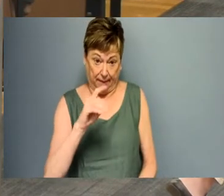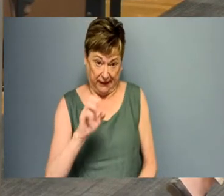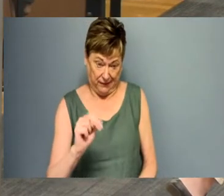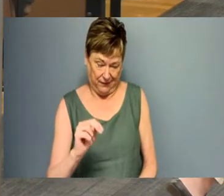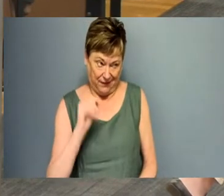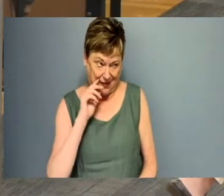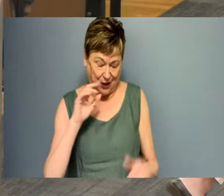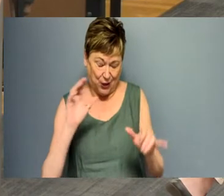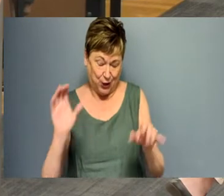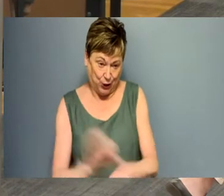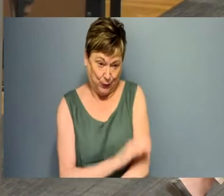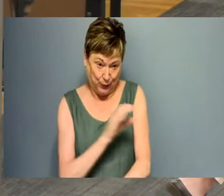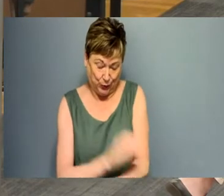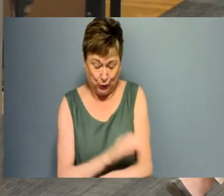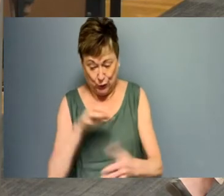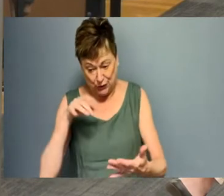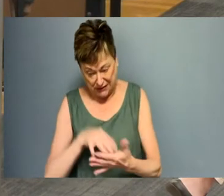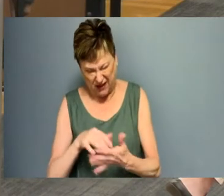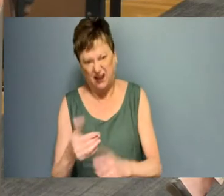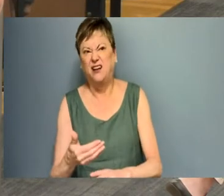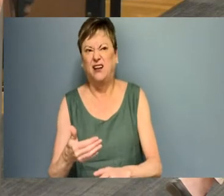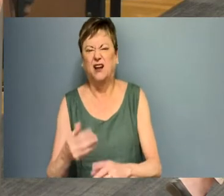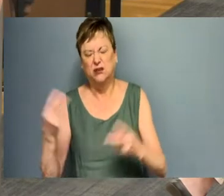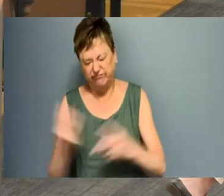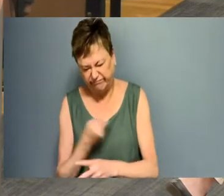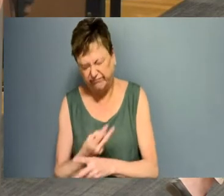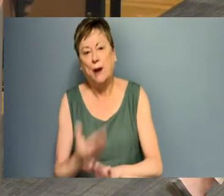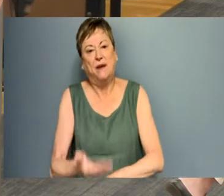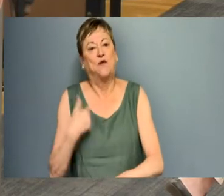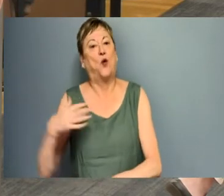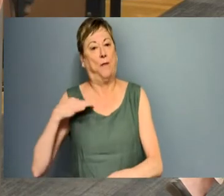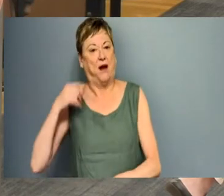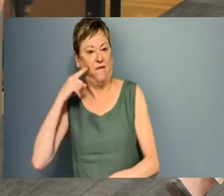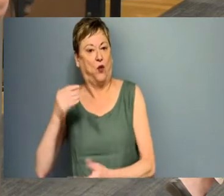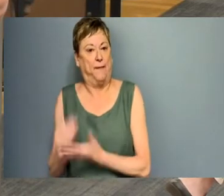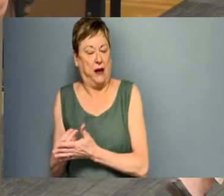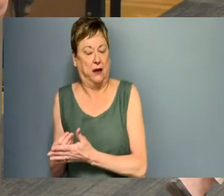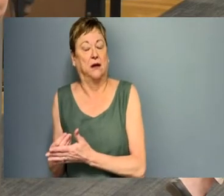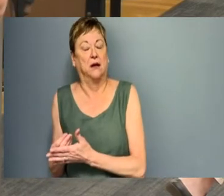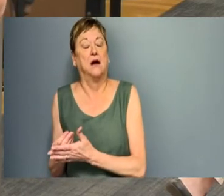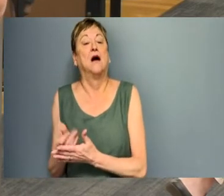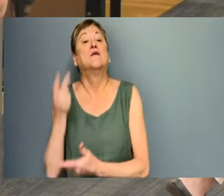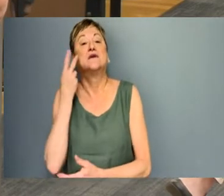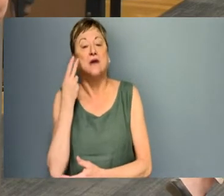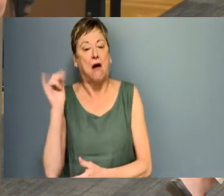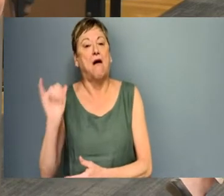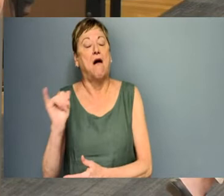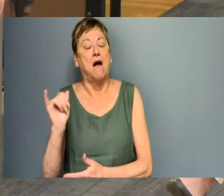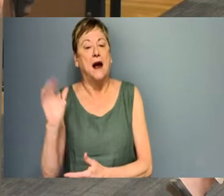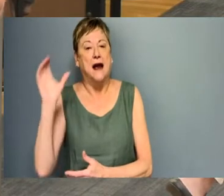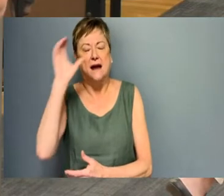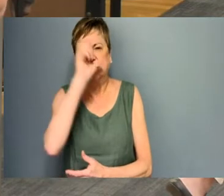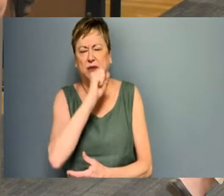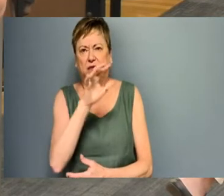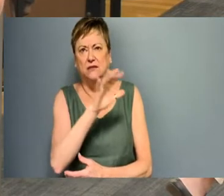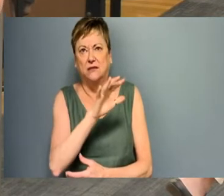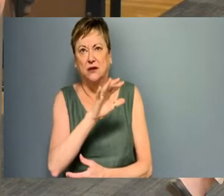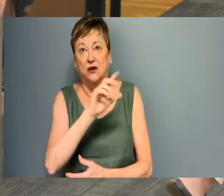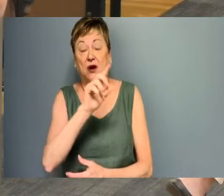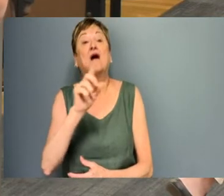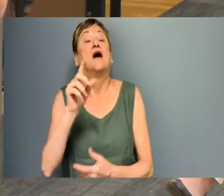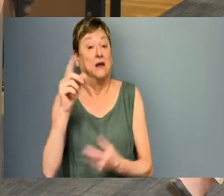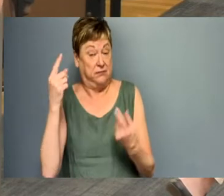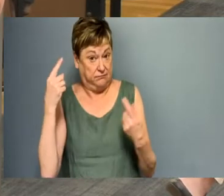done before applying for the dredge funding, we see that it's estimated that we will not only be able to reach